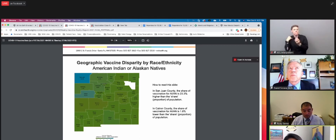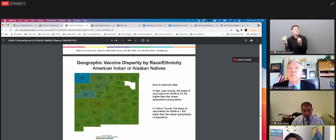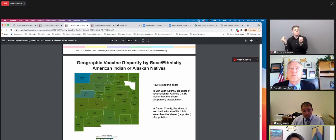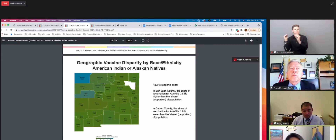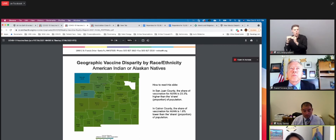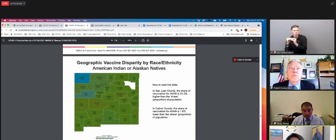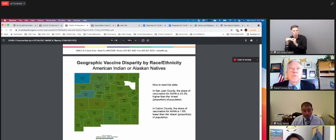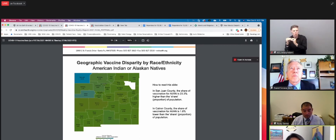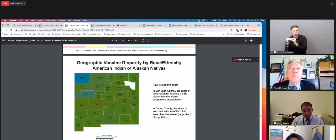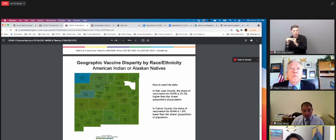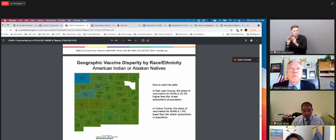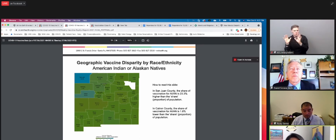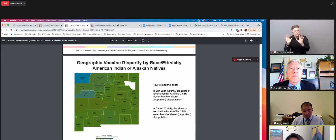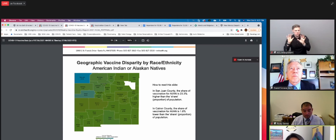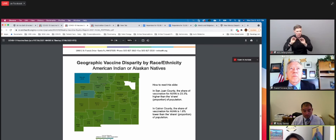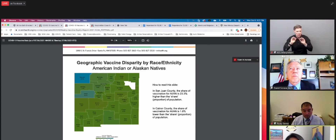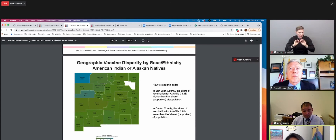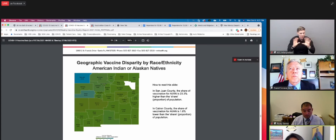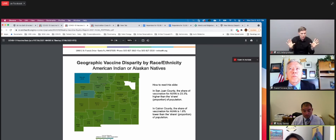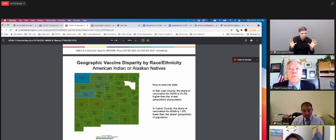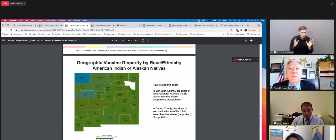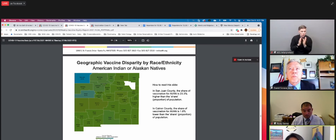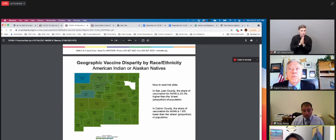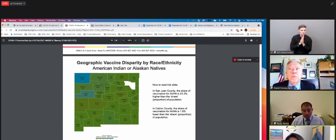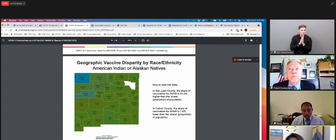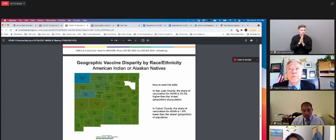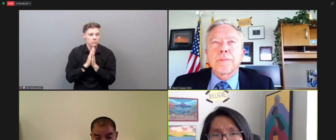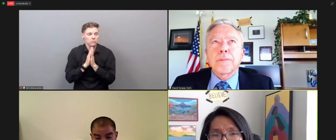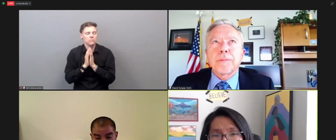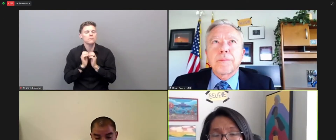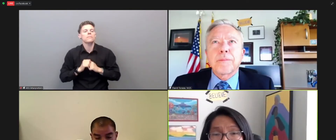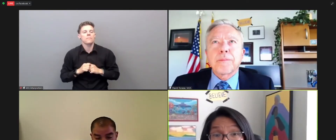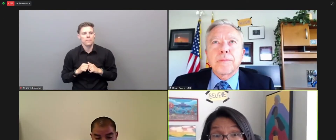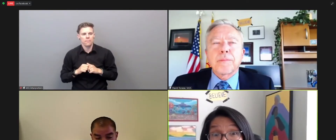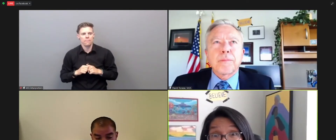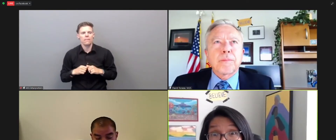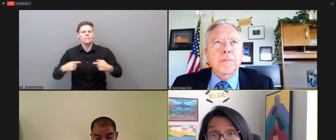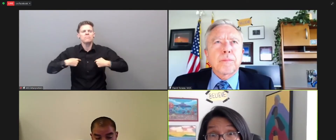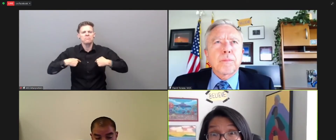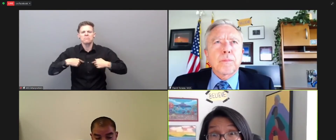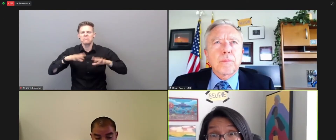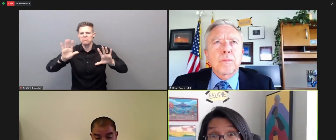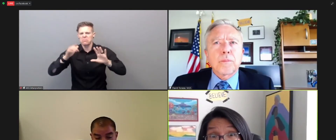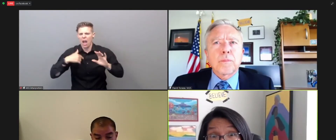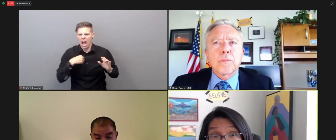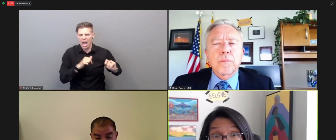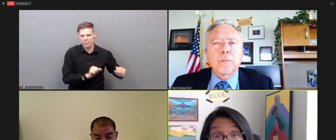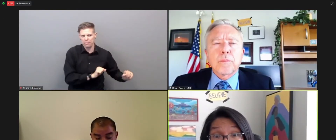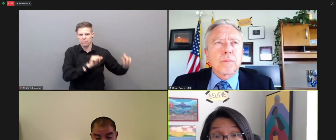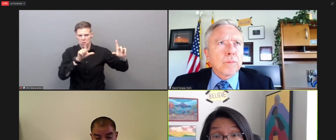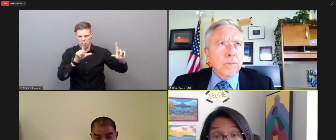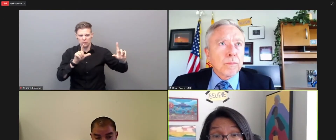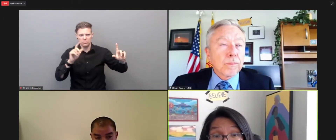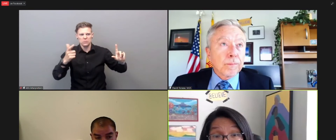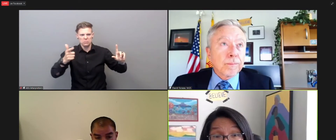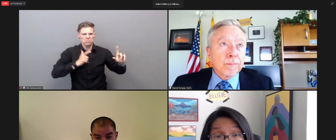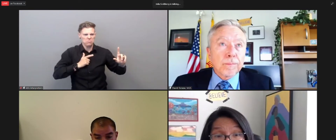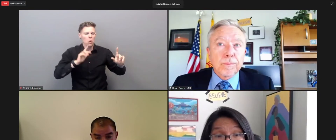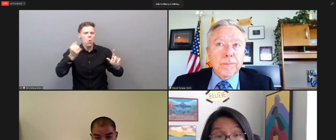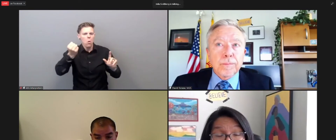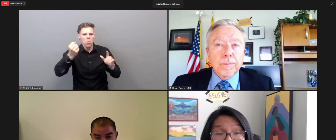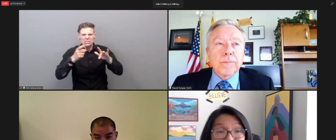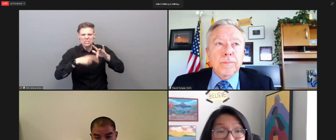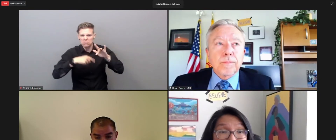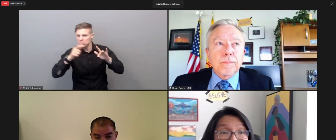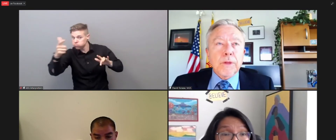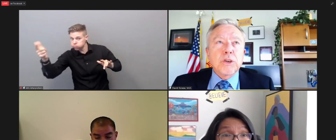make sense? Or Native American? Does that make sense? Maybe I'll pull that up. I'll come back to me. I'm going to pull that the actual data up.